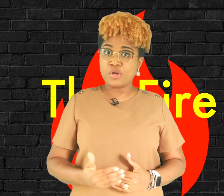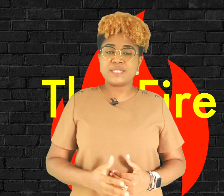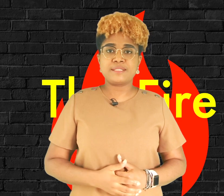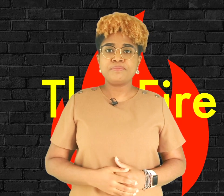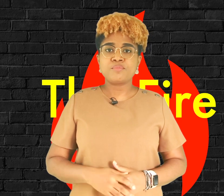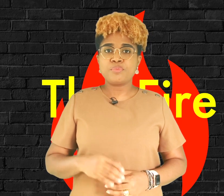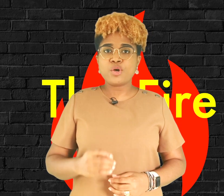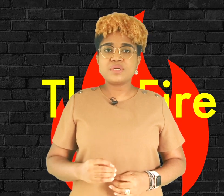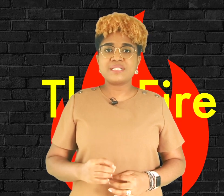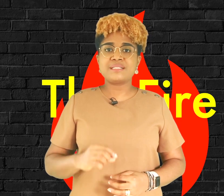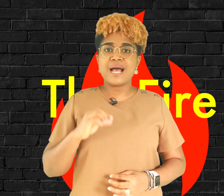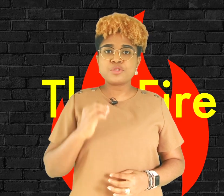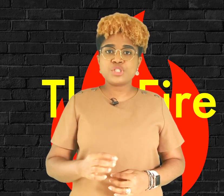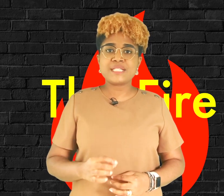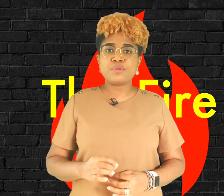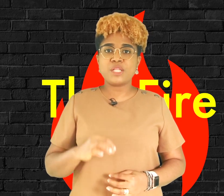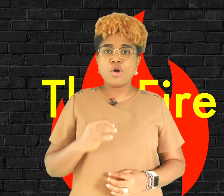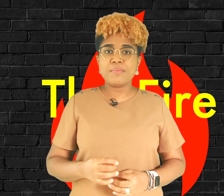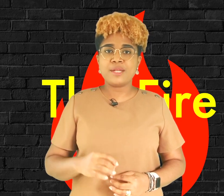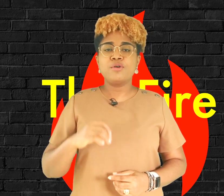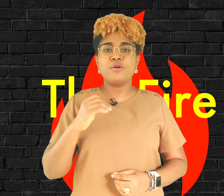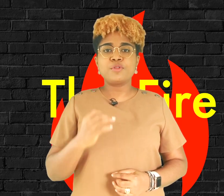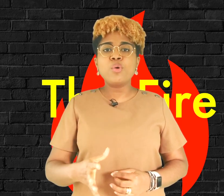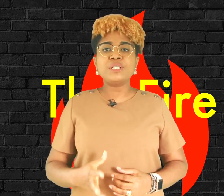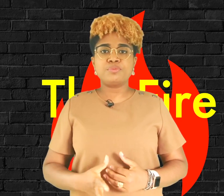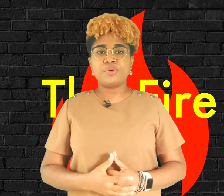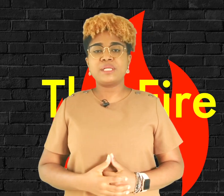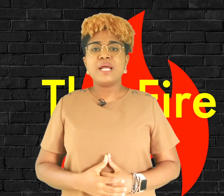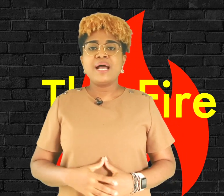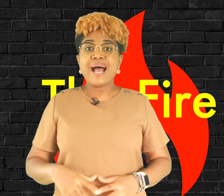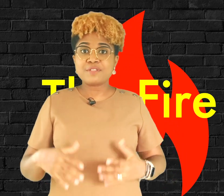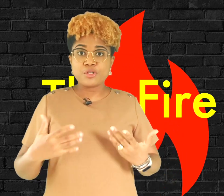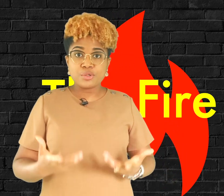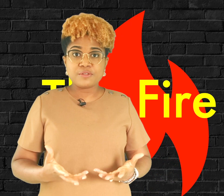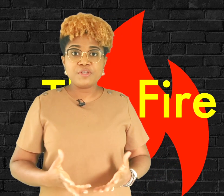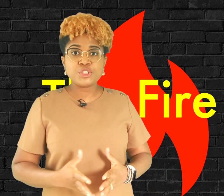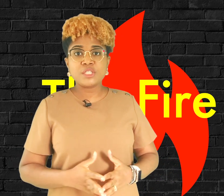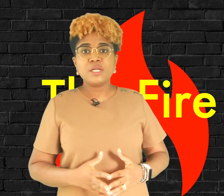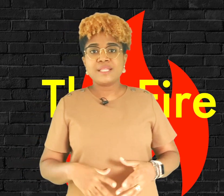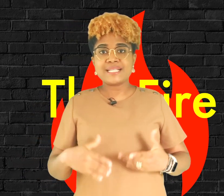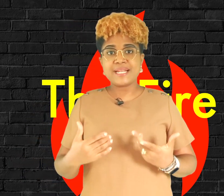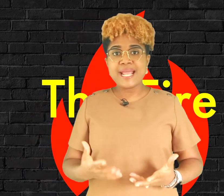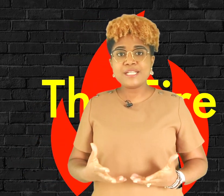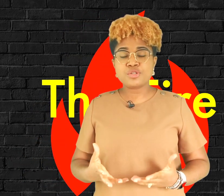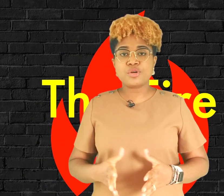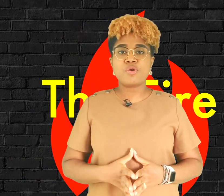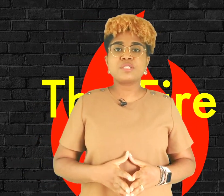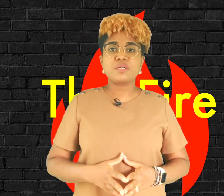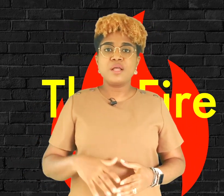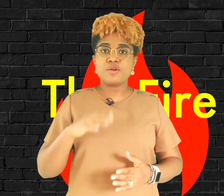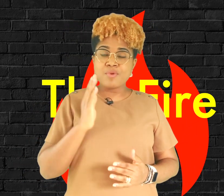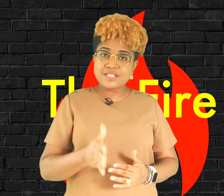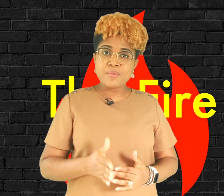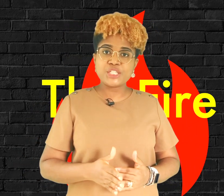is important because it is associated with the coming of the Holy Spirit. After the crucifixion, that's the nailing to the